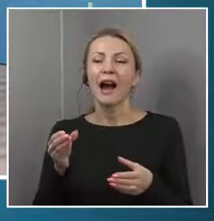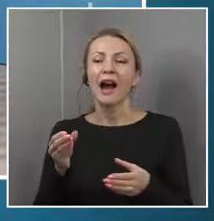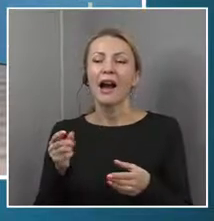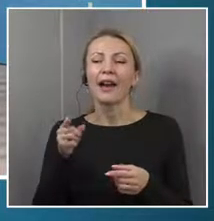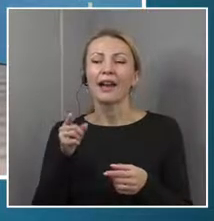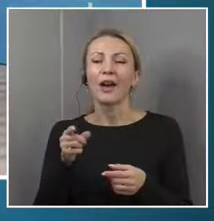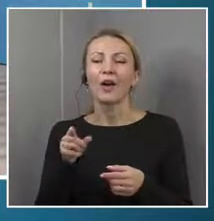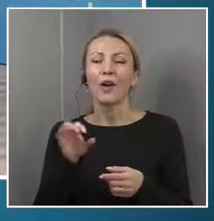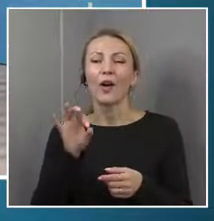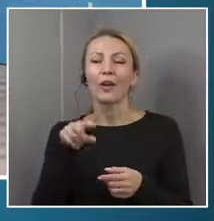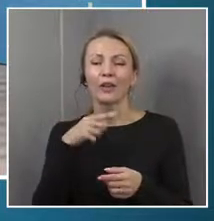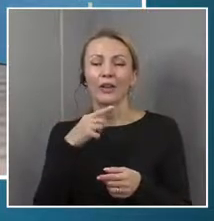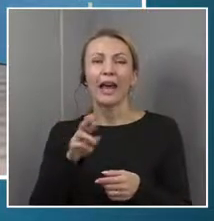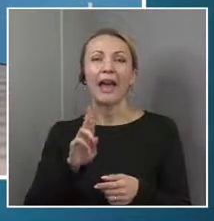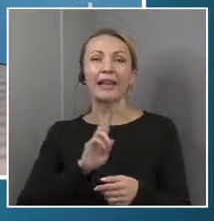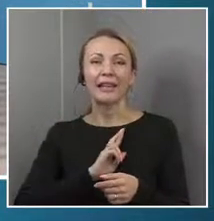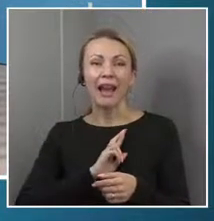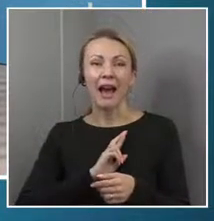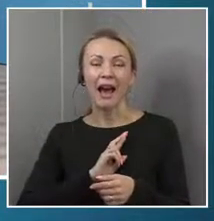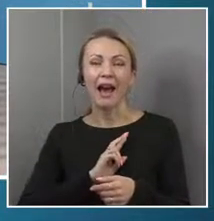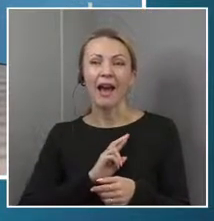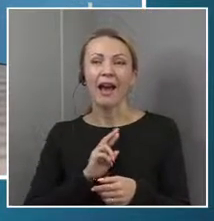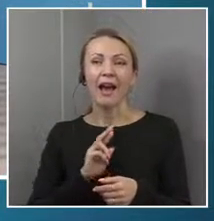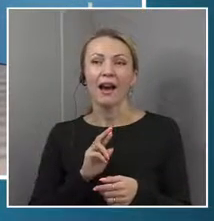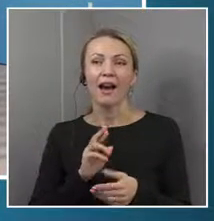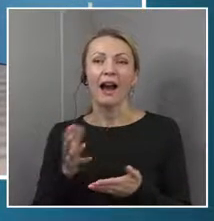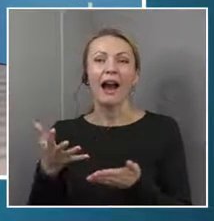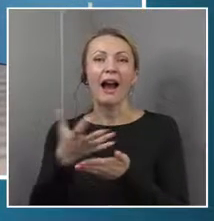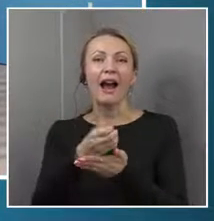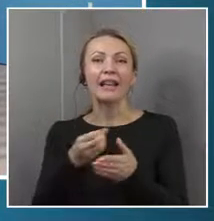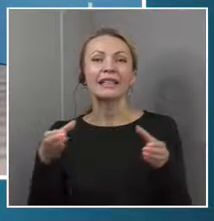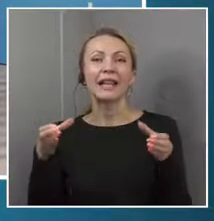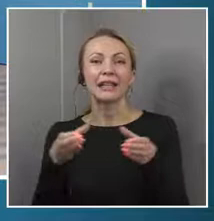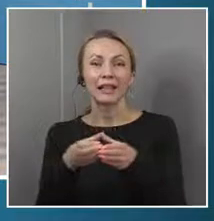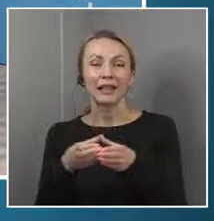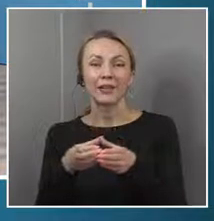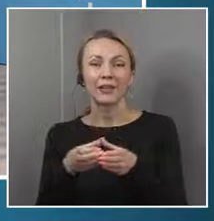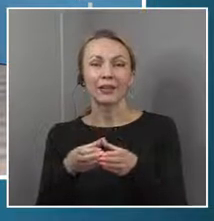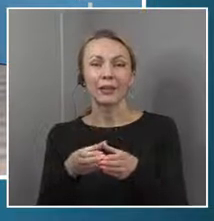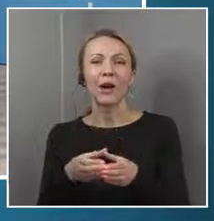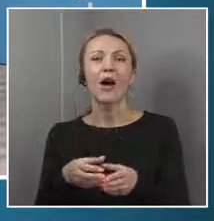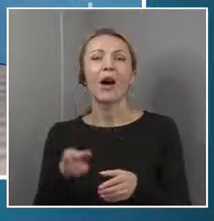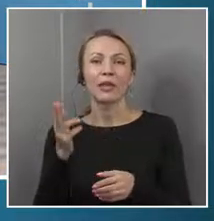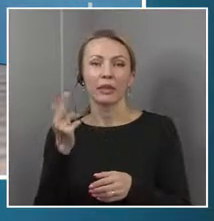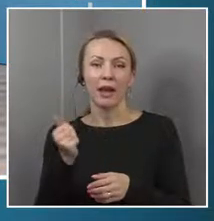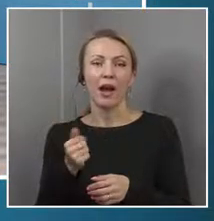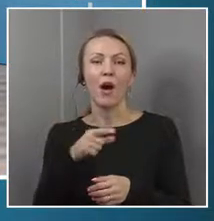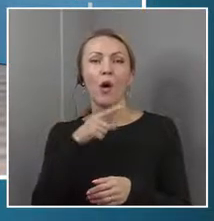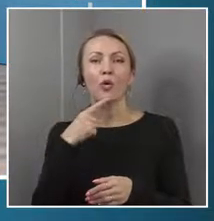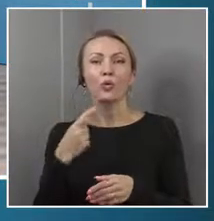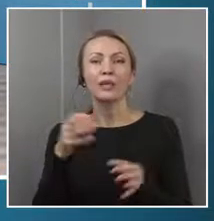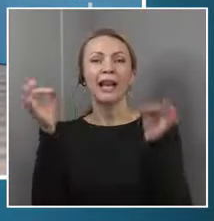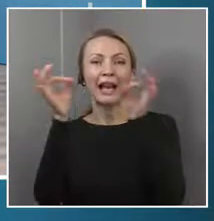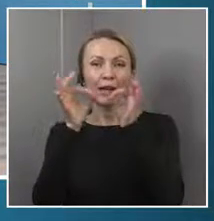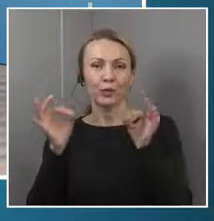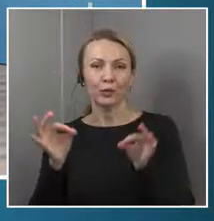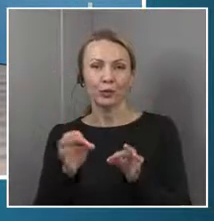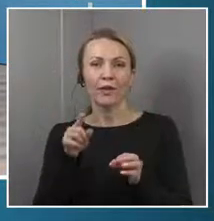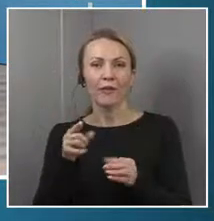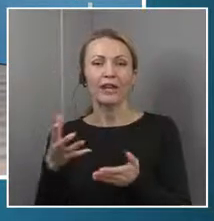Okay, let us distinguish. There are collectors and there are investors. Those are different people. I am a collector. So you collect Russian art,